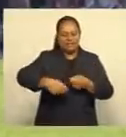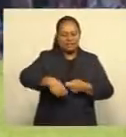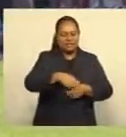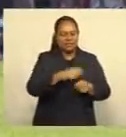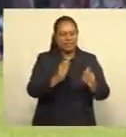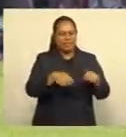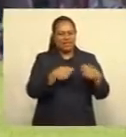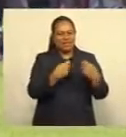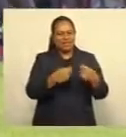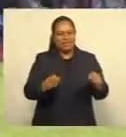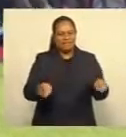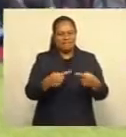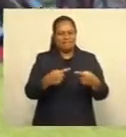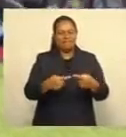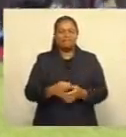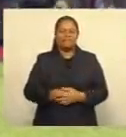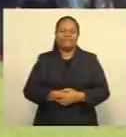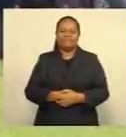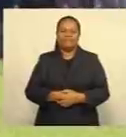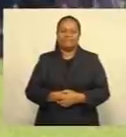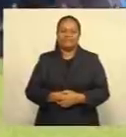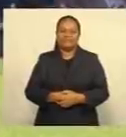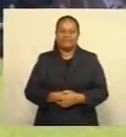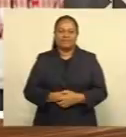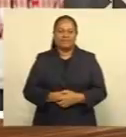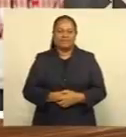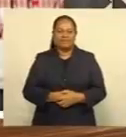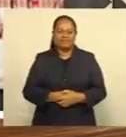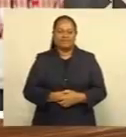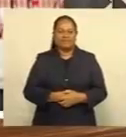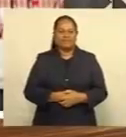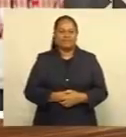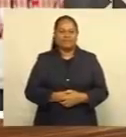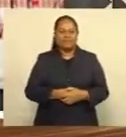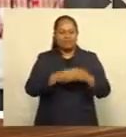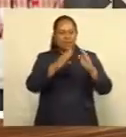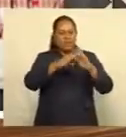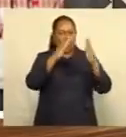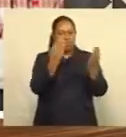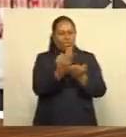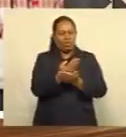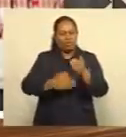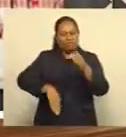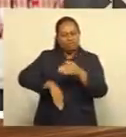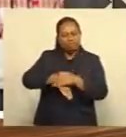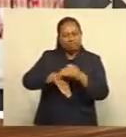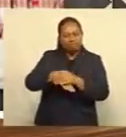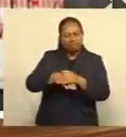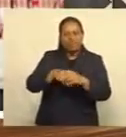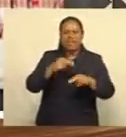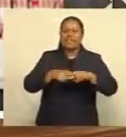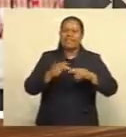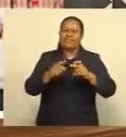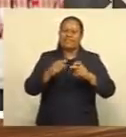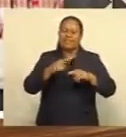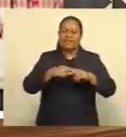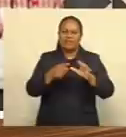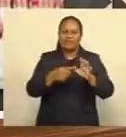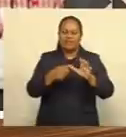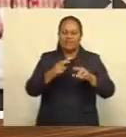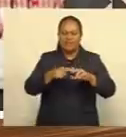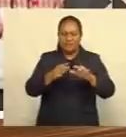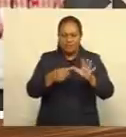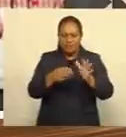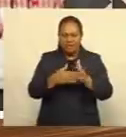competition. Carlini Tavi, FBC Sports. World Football Governing Body FIFA says clubs involved in the Breakaway